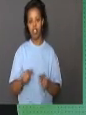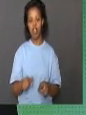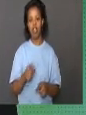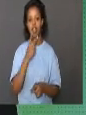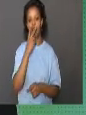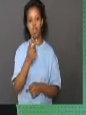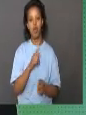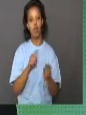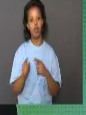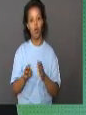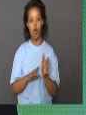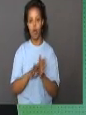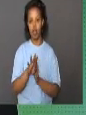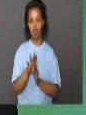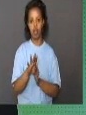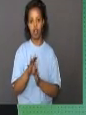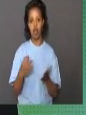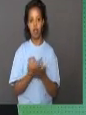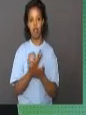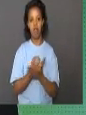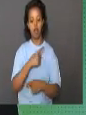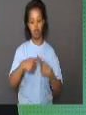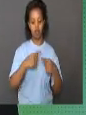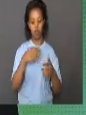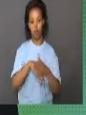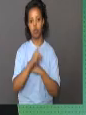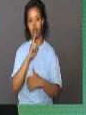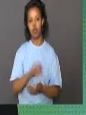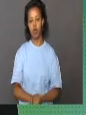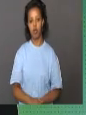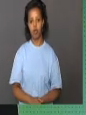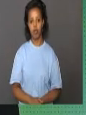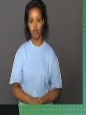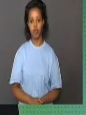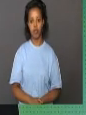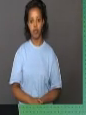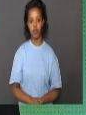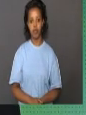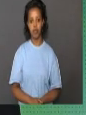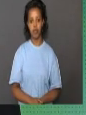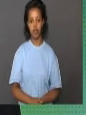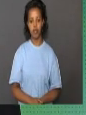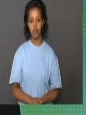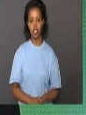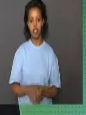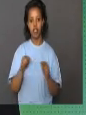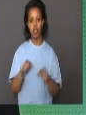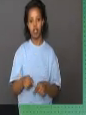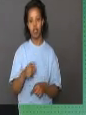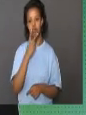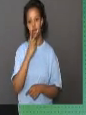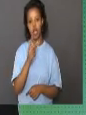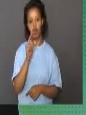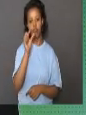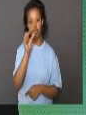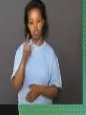study bacteria in industrial processes. We will look at a few ways